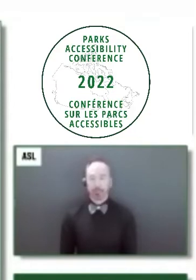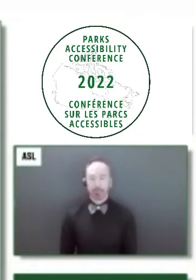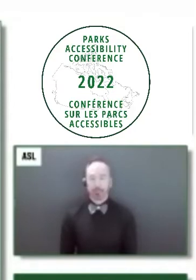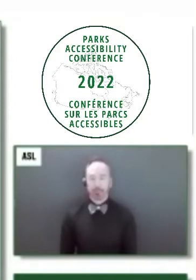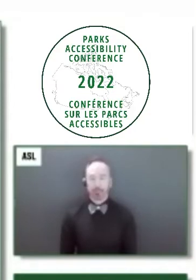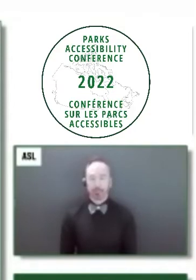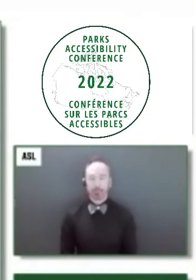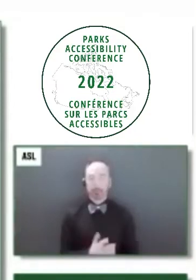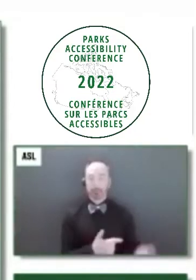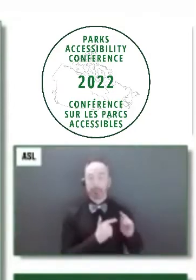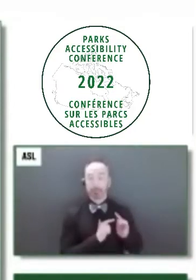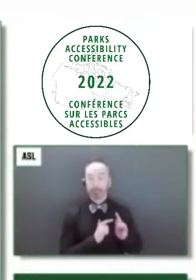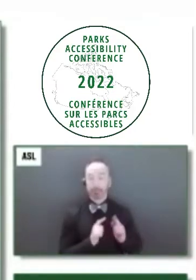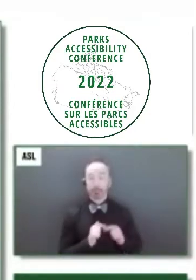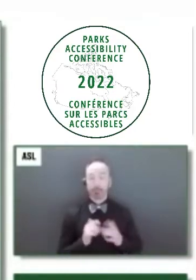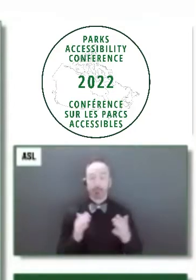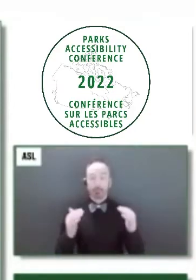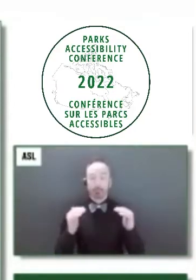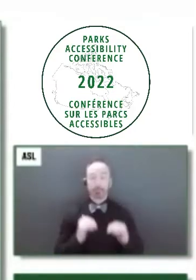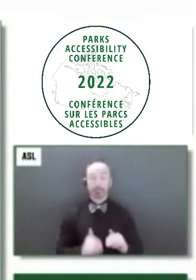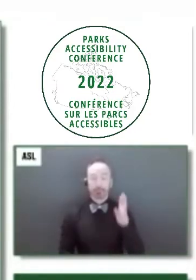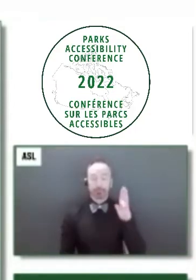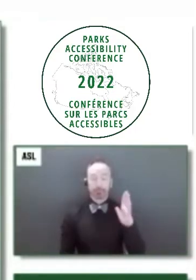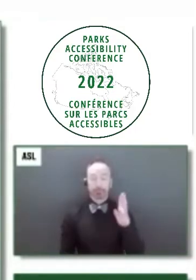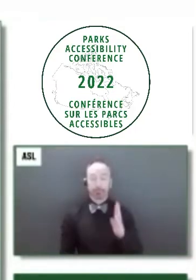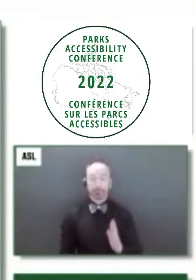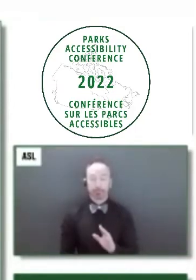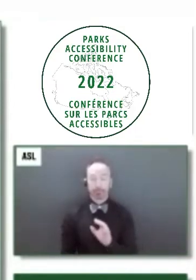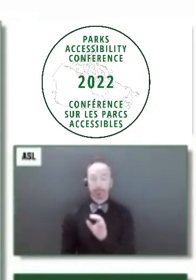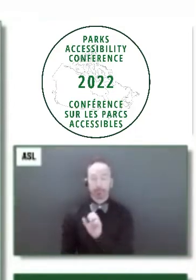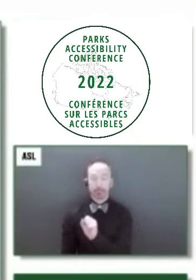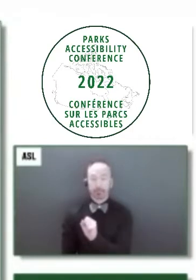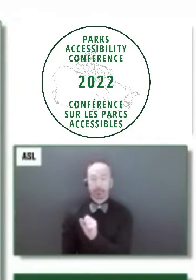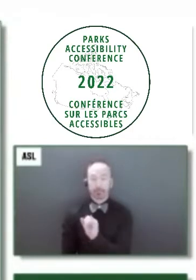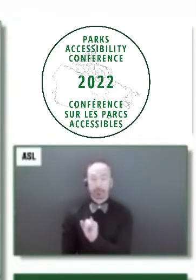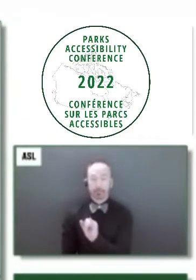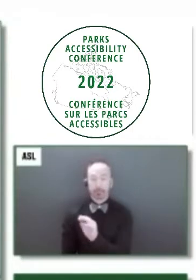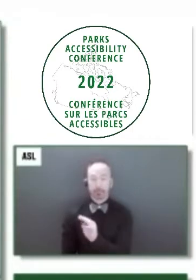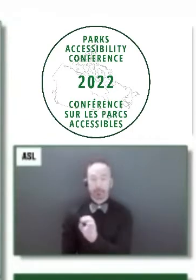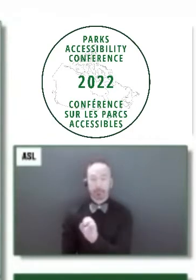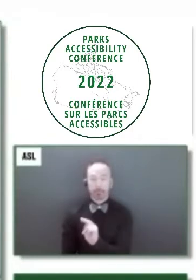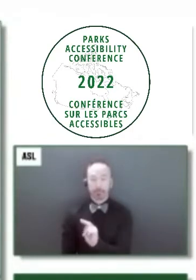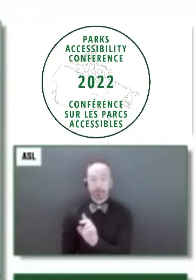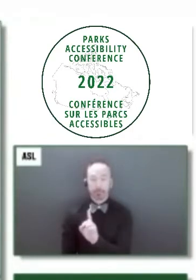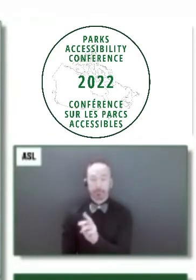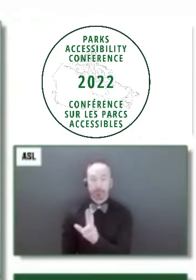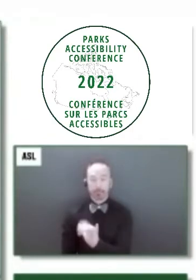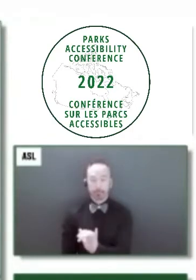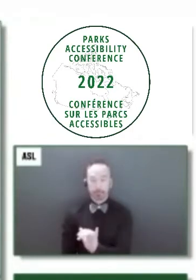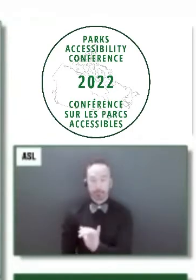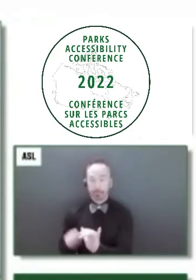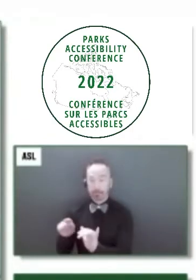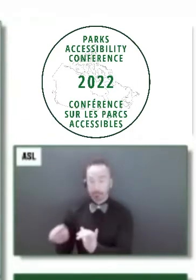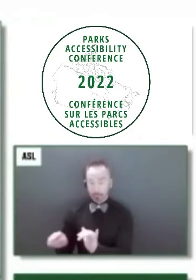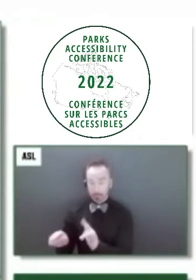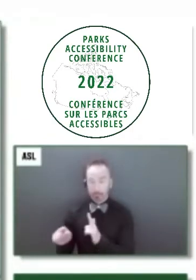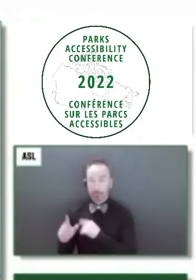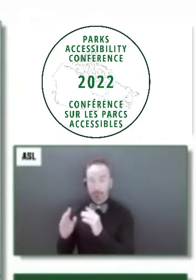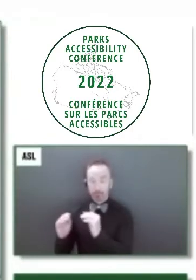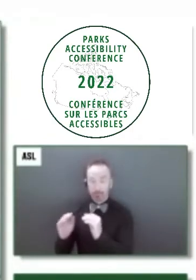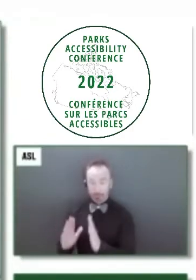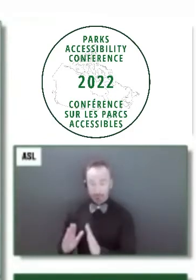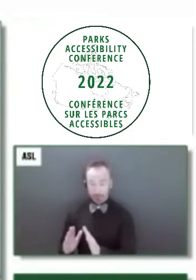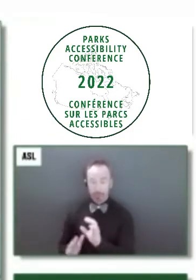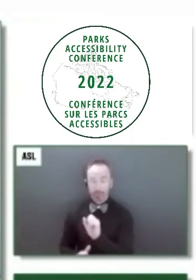Our next speakers are Simon Darcy and Tracy Dixon. Simon is a professor of social inclusion in the University